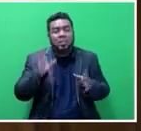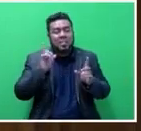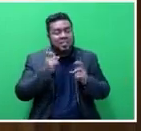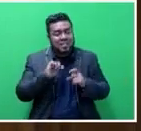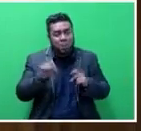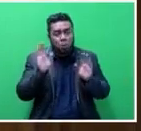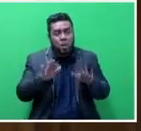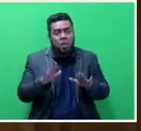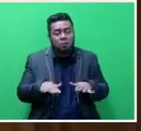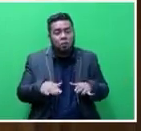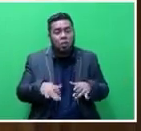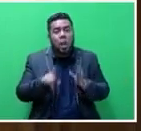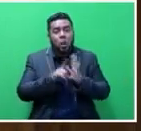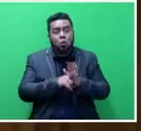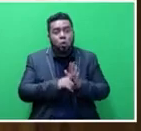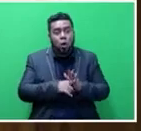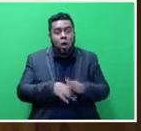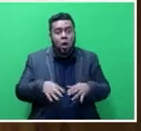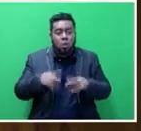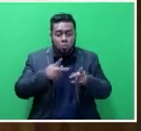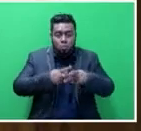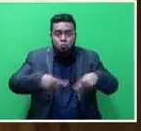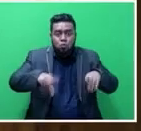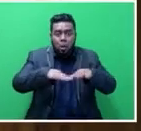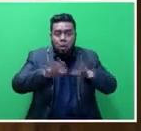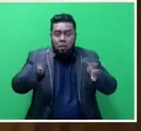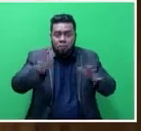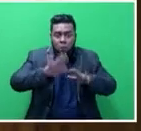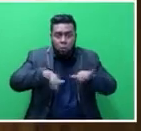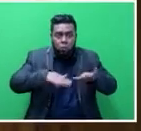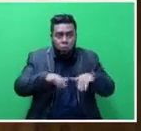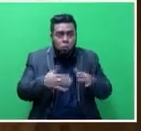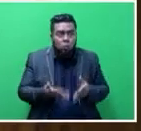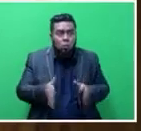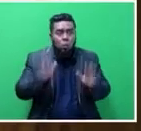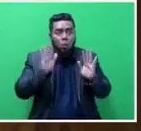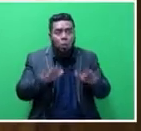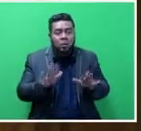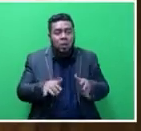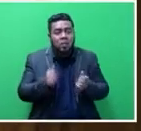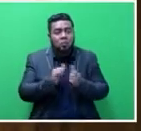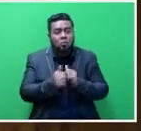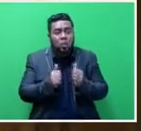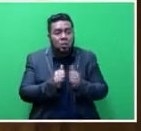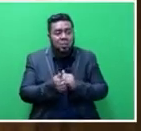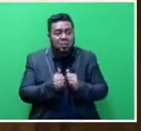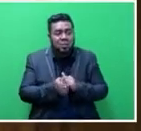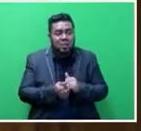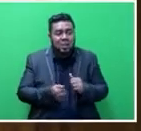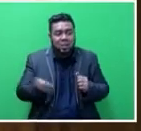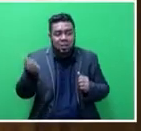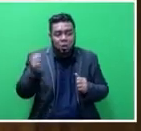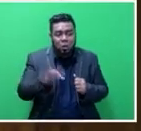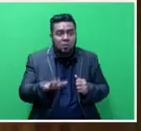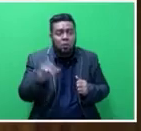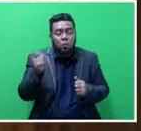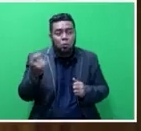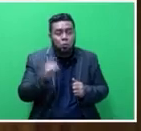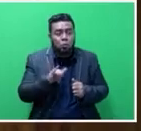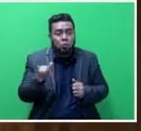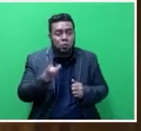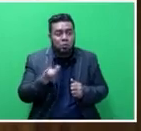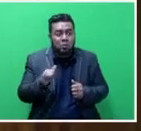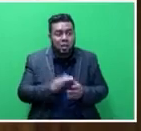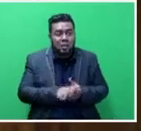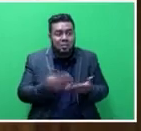pool. We are still waiting for the Wunindao Sporting Complex, the grounds for which was graded